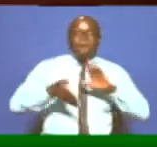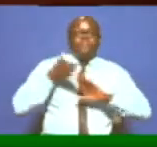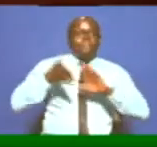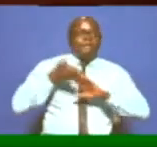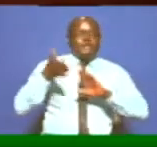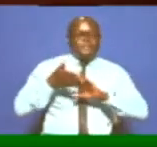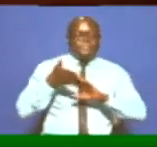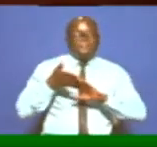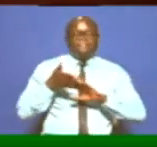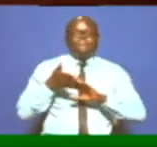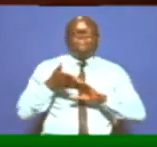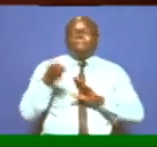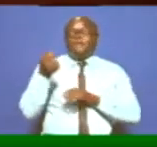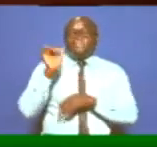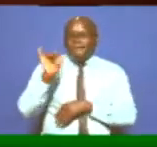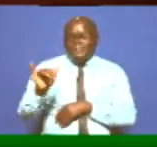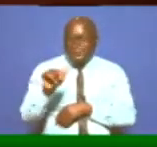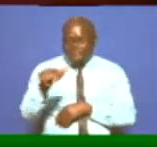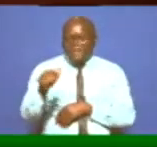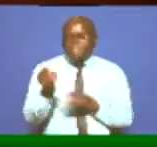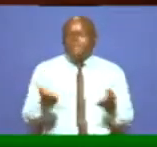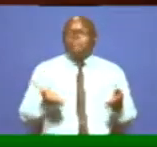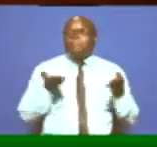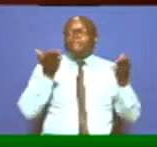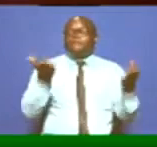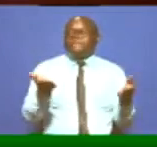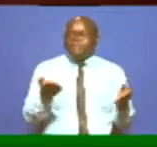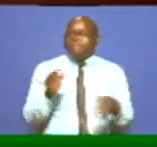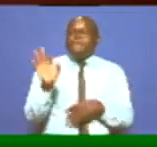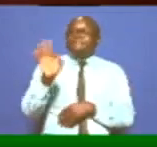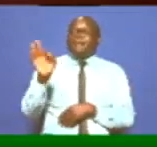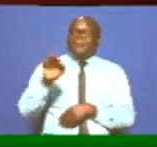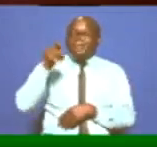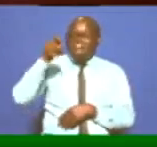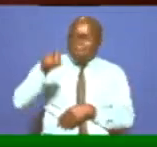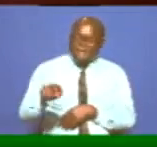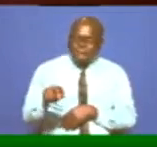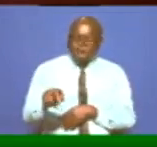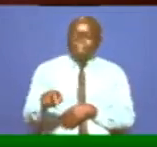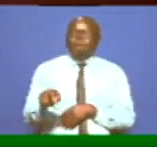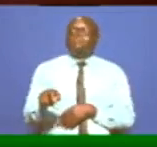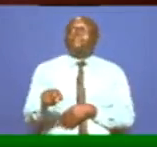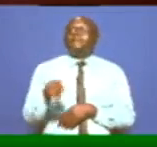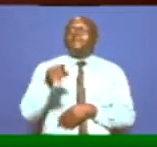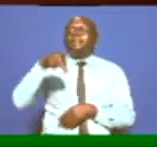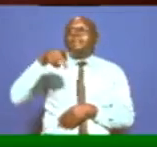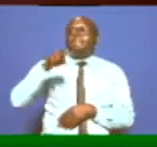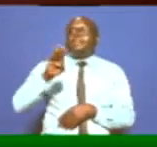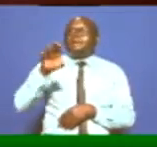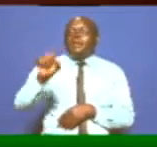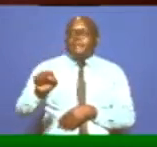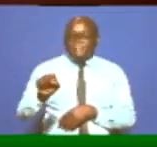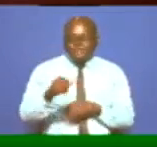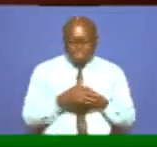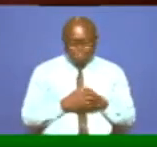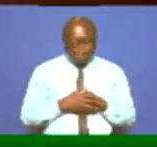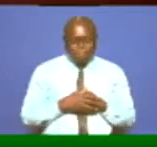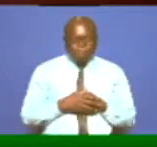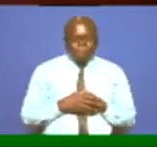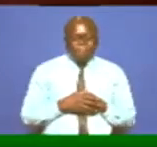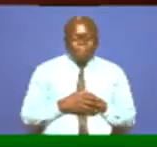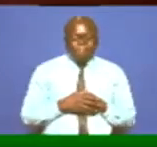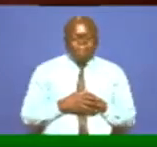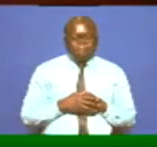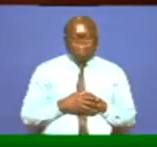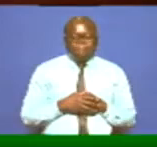Speaker, so there is that provision of fertilizer, Mr. Speaker, in the BPS. Mr. Speaker,